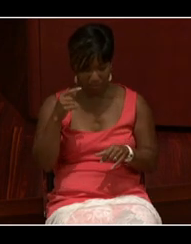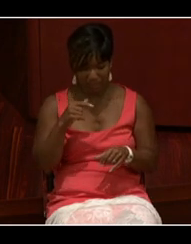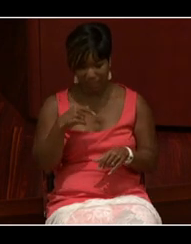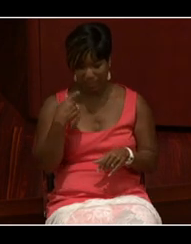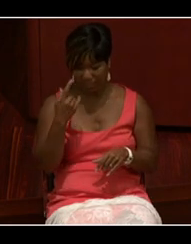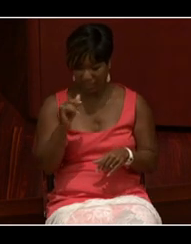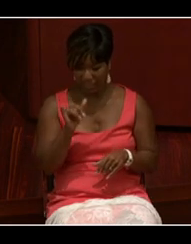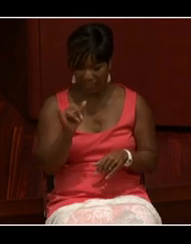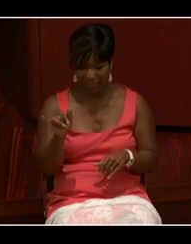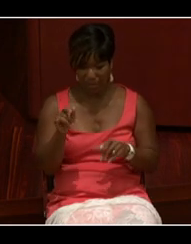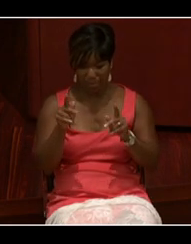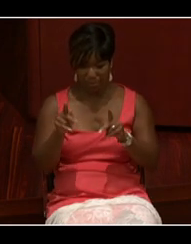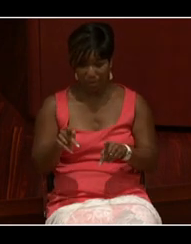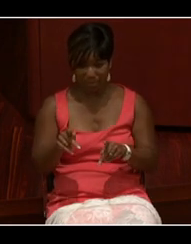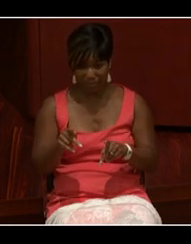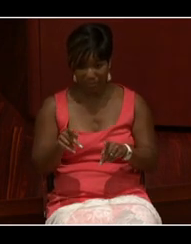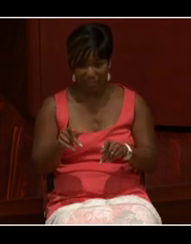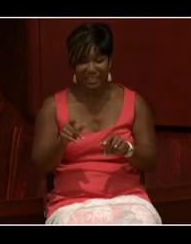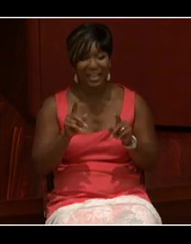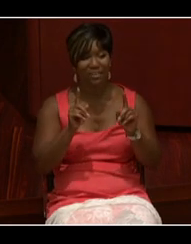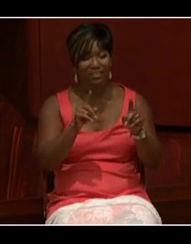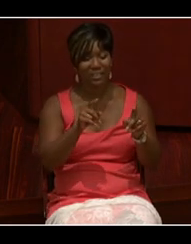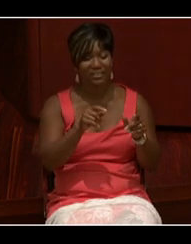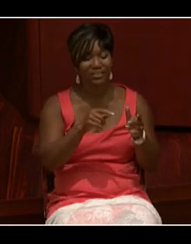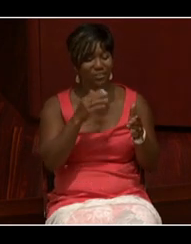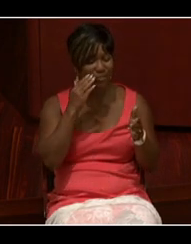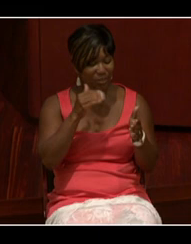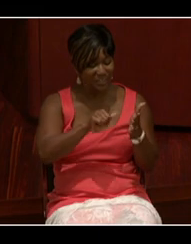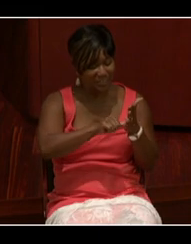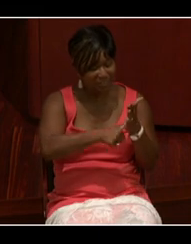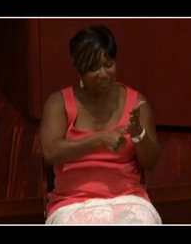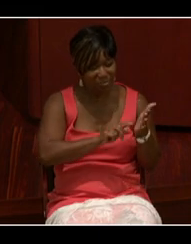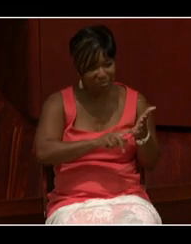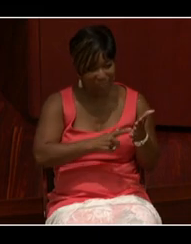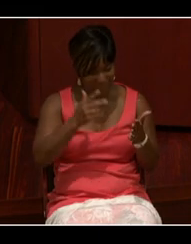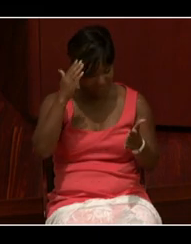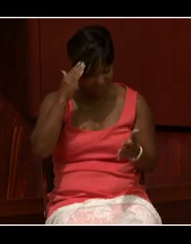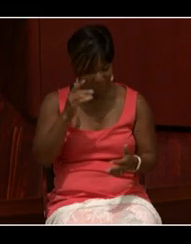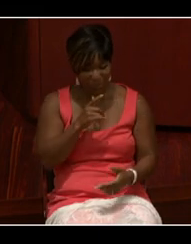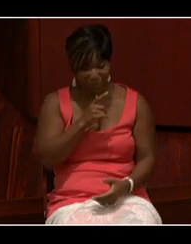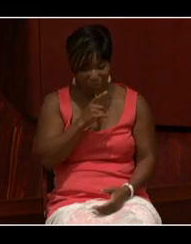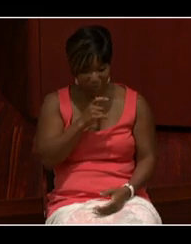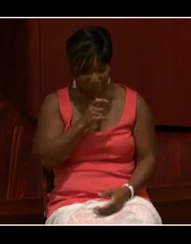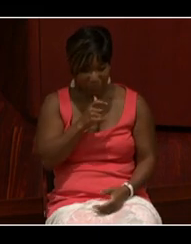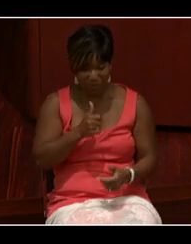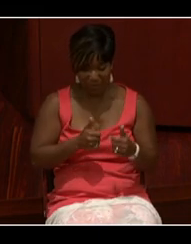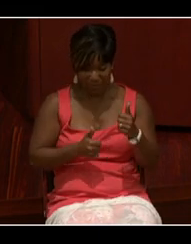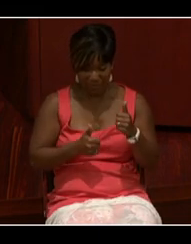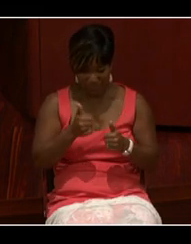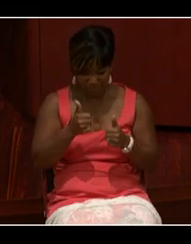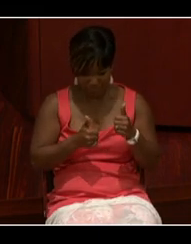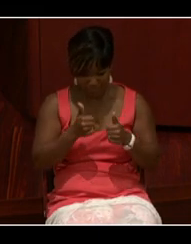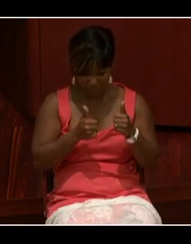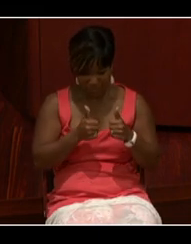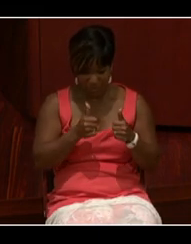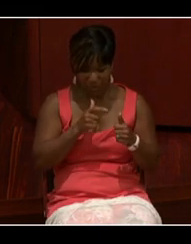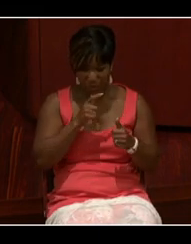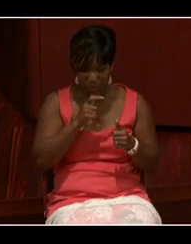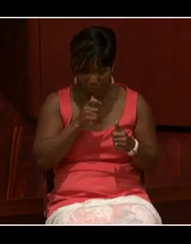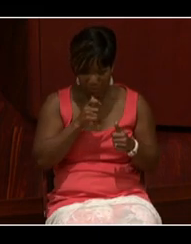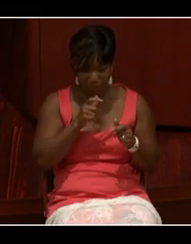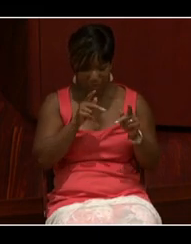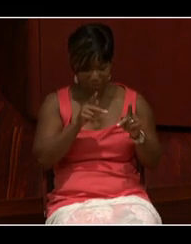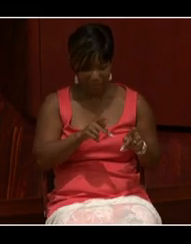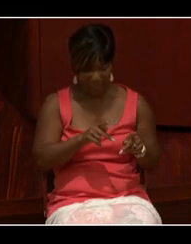weren't. Therefore, they went to just fingerprints to detail who, or to document and identify who specifically a person